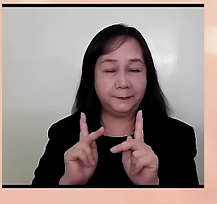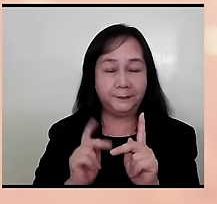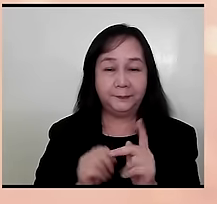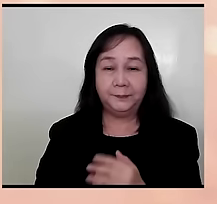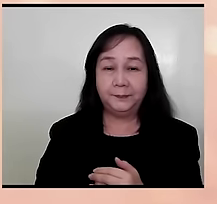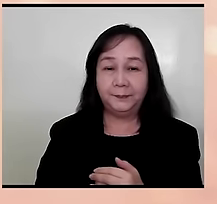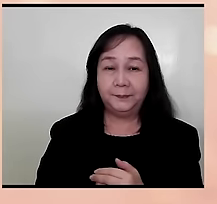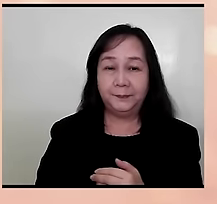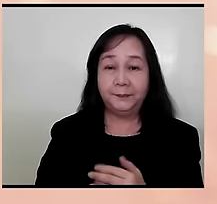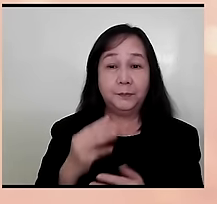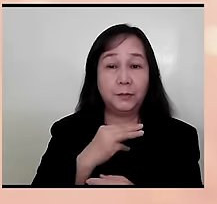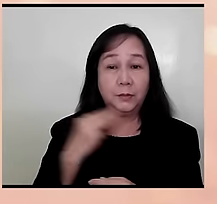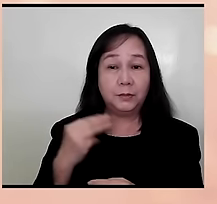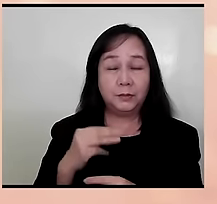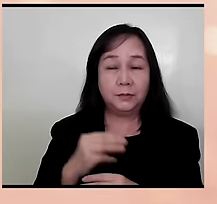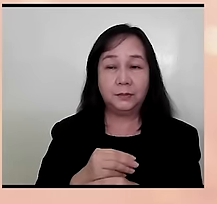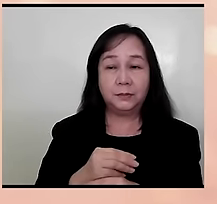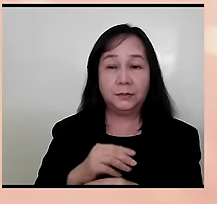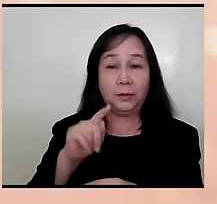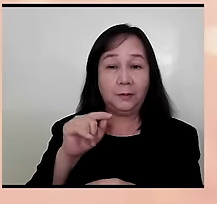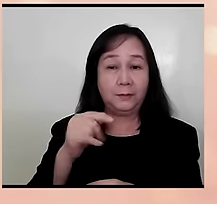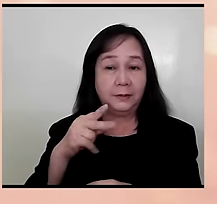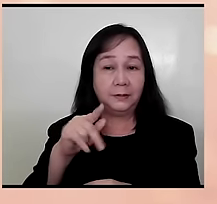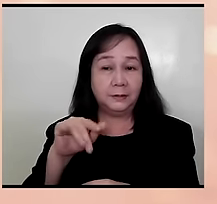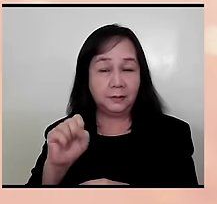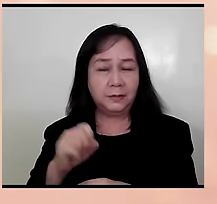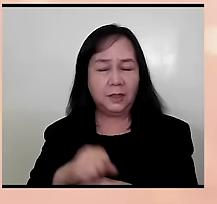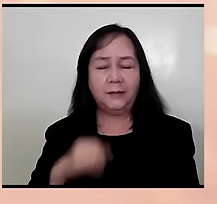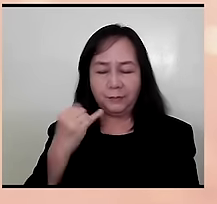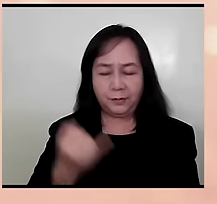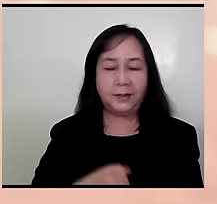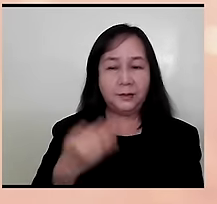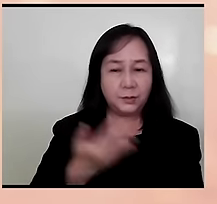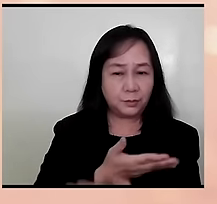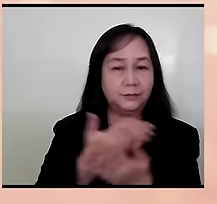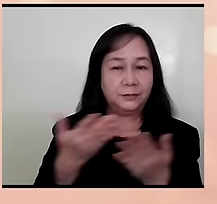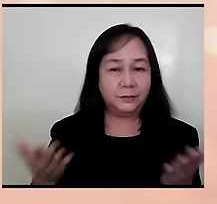Thomas Halleck invites all of us to